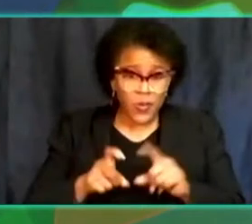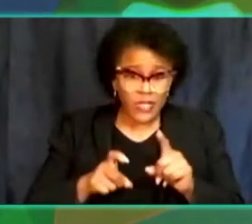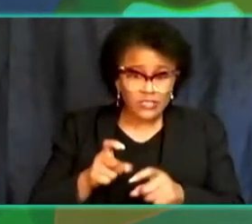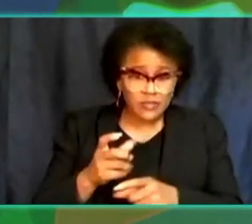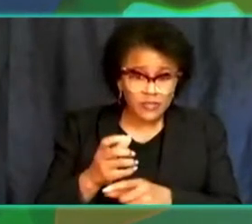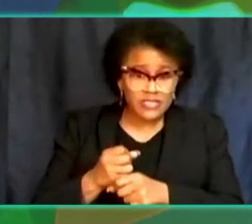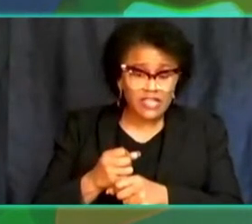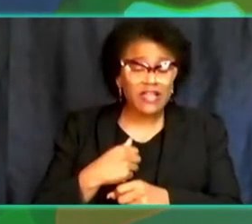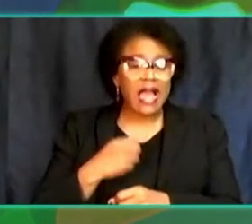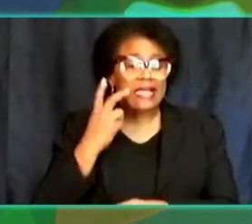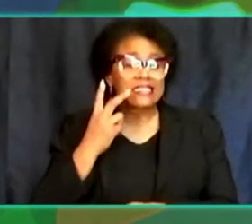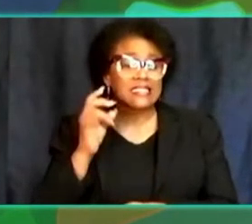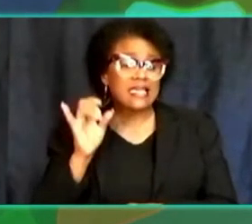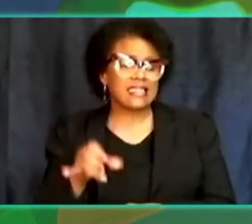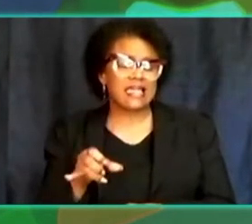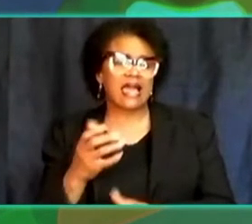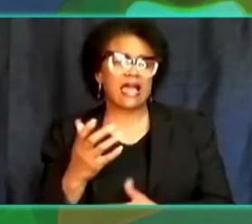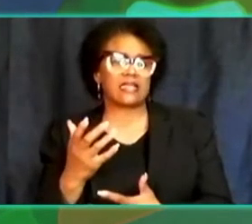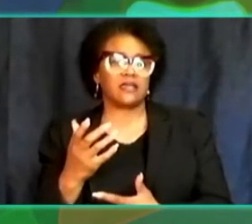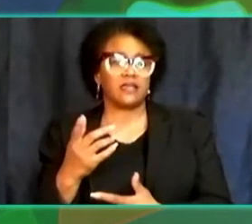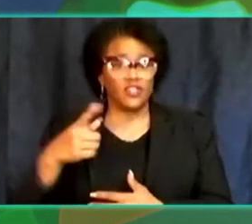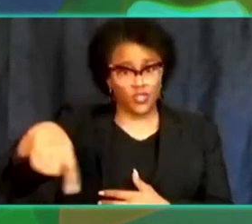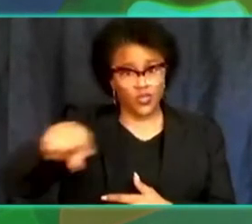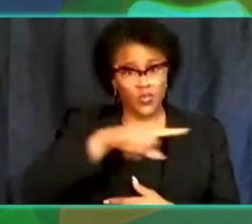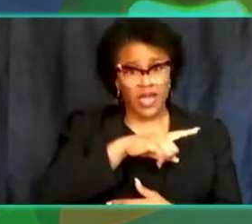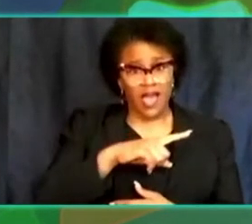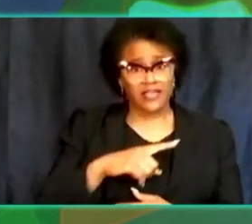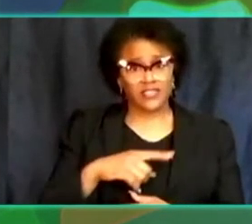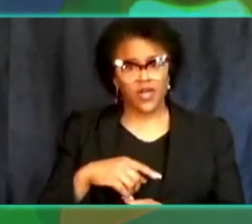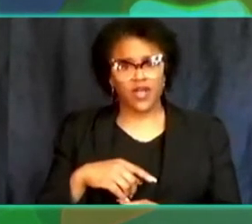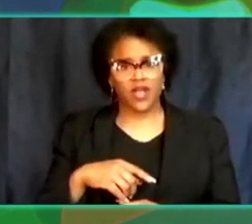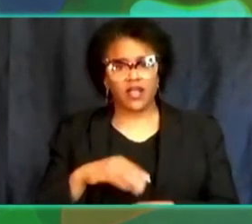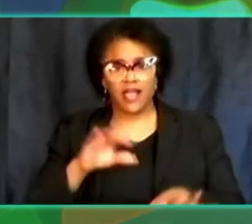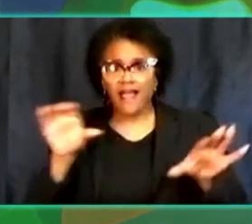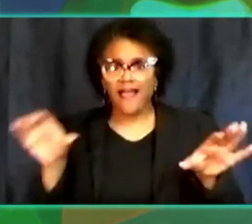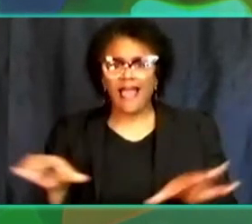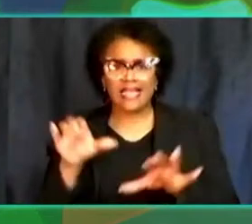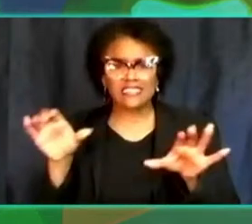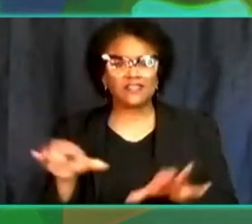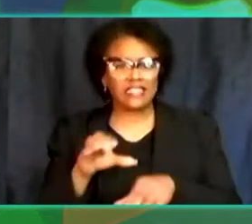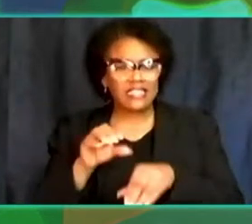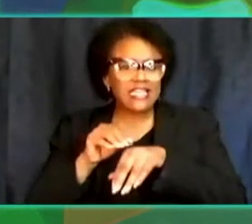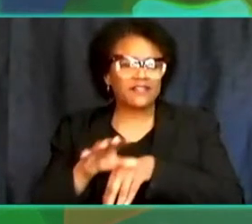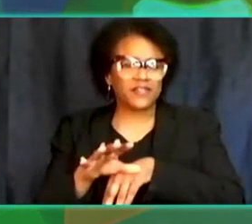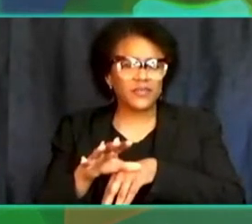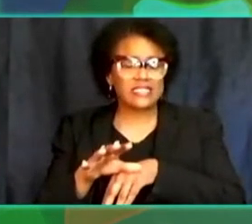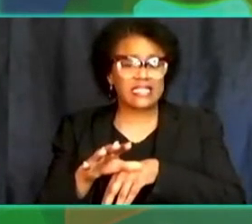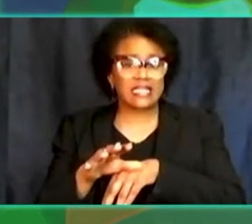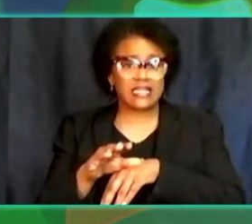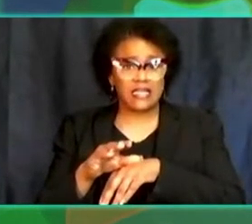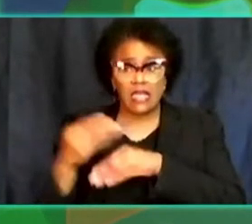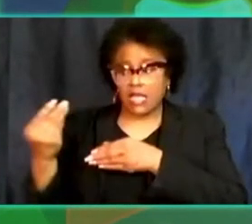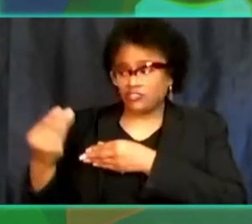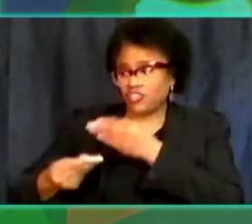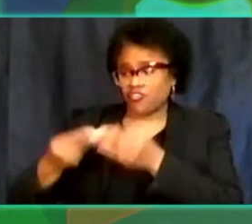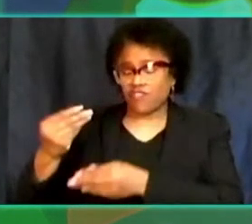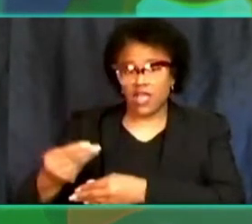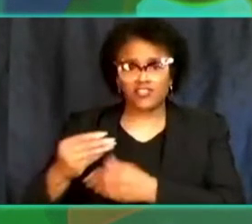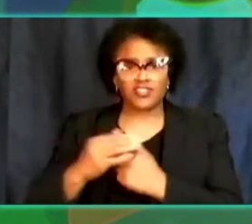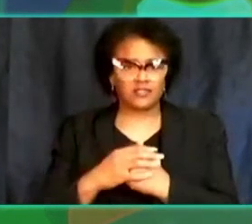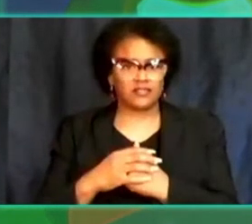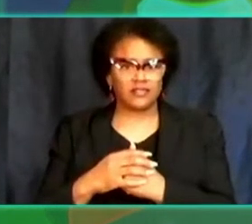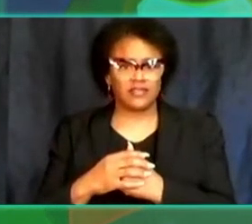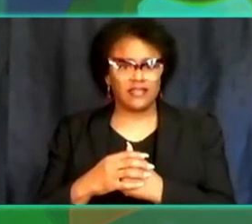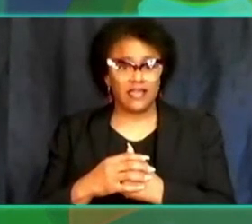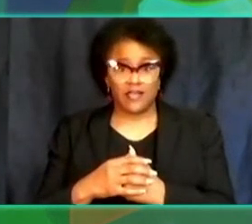see that, you know, you all are actively influencing a generation of upcoming Black